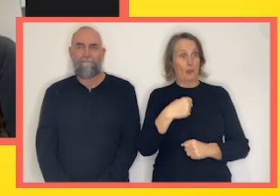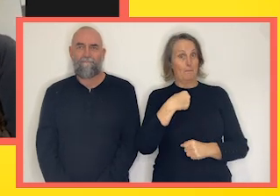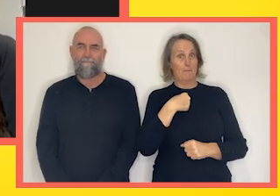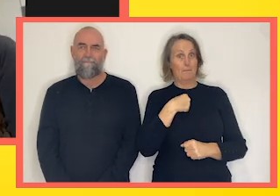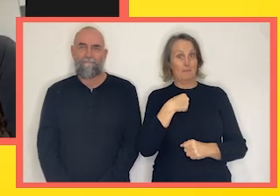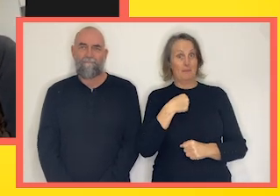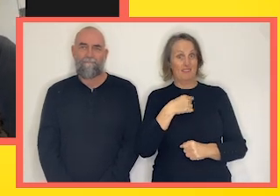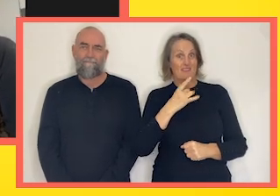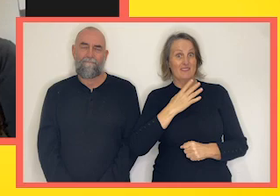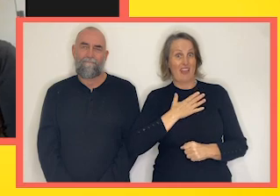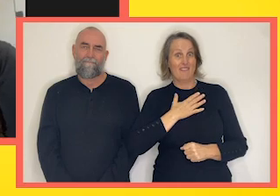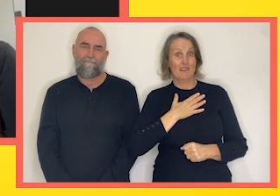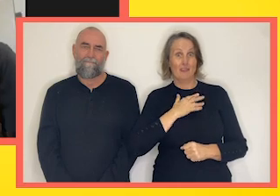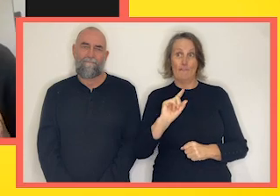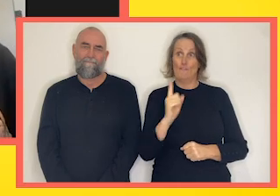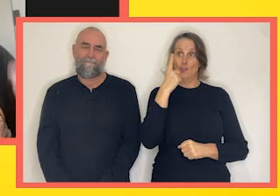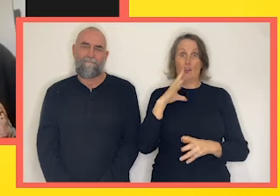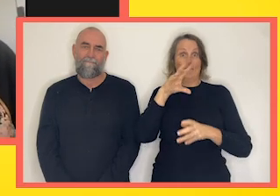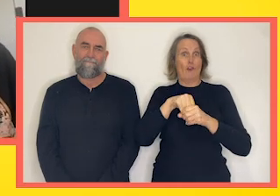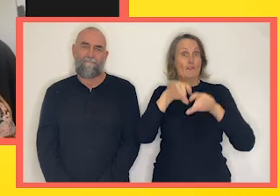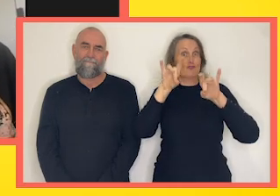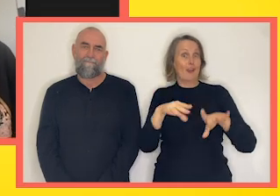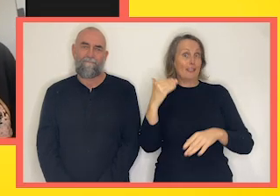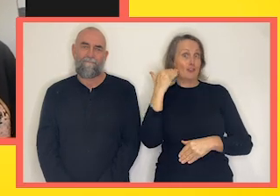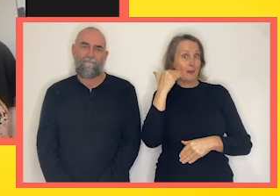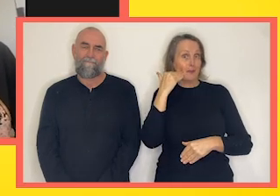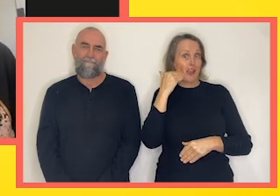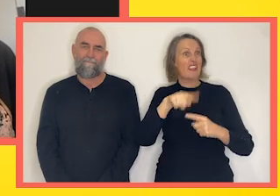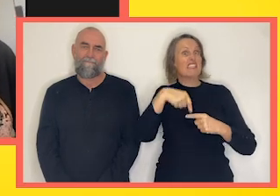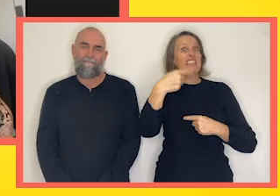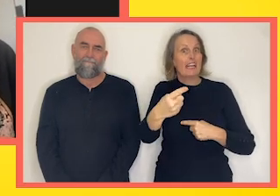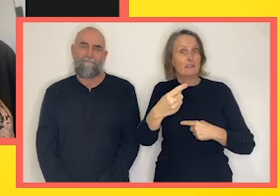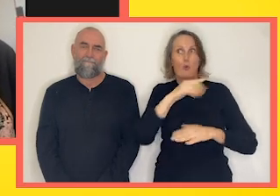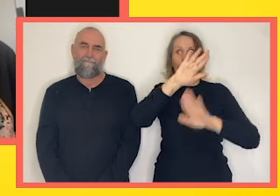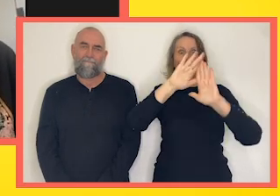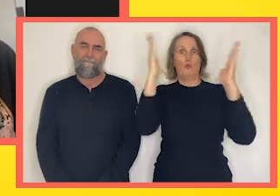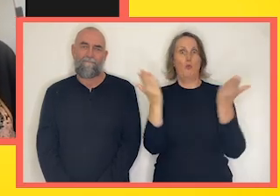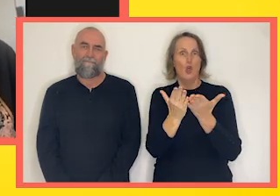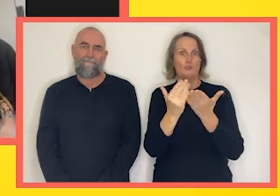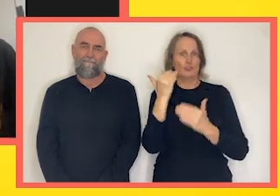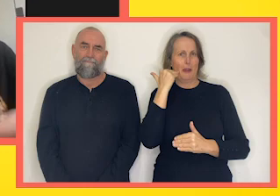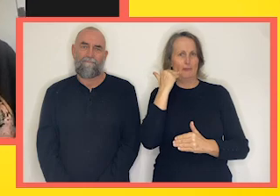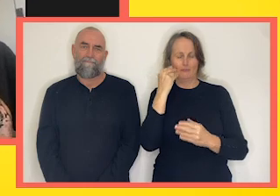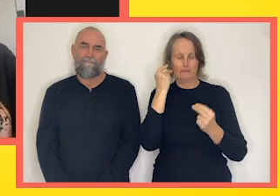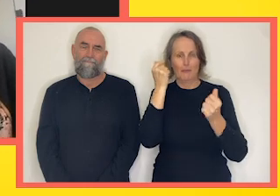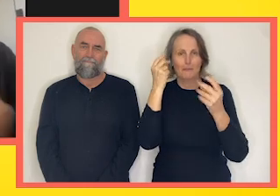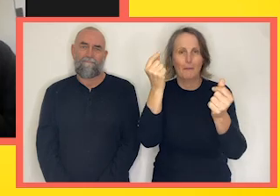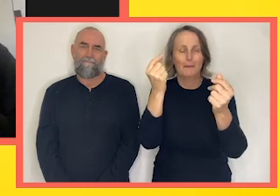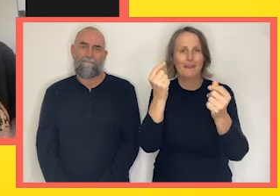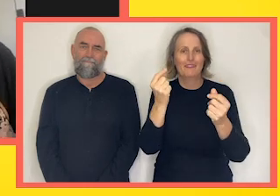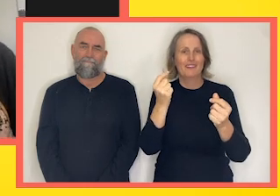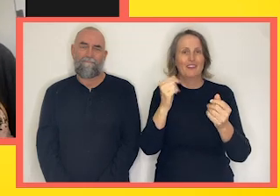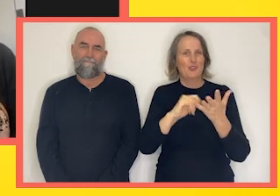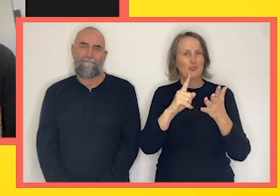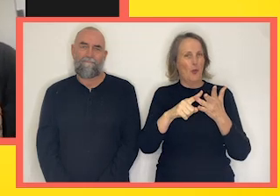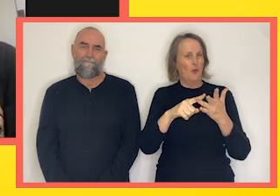was at the Australian Championships, and my second comp was the World Championships. So, there was no kind of